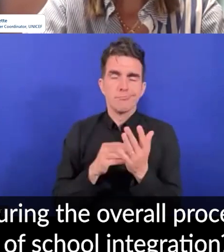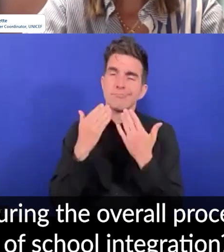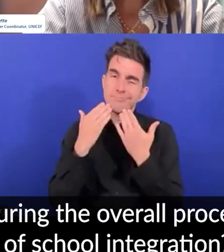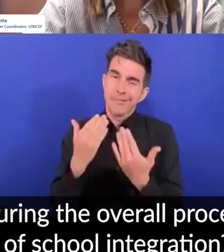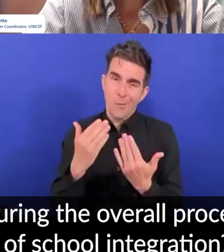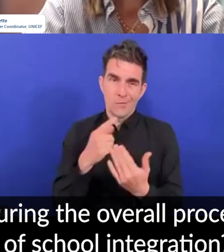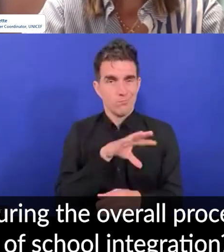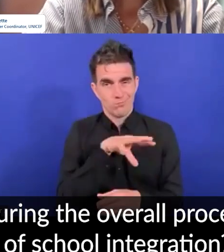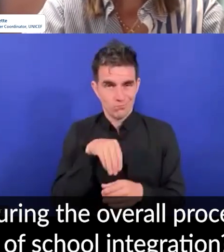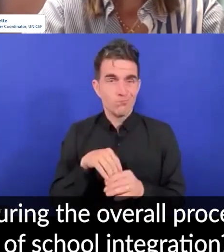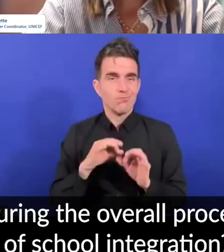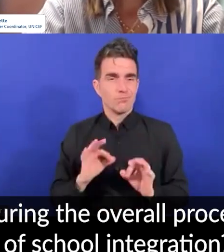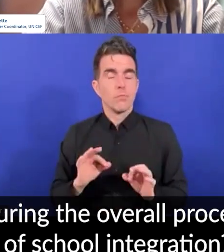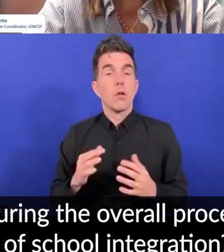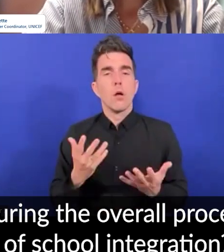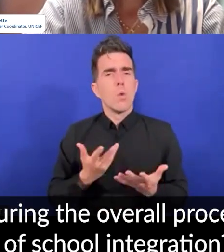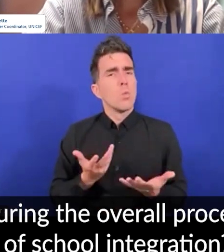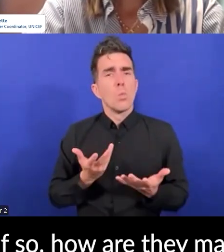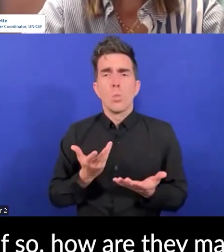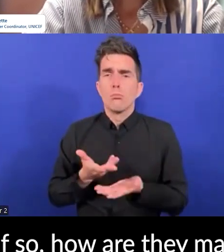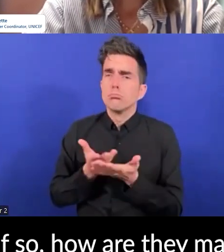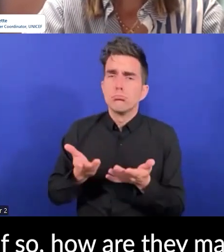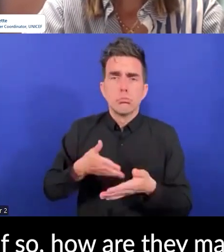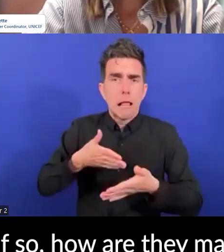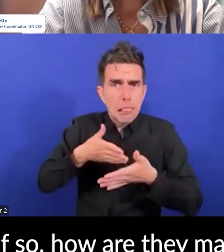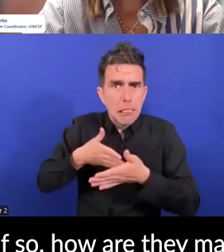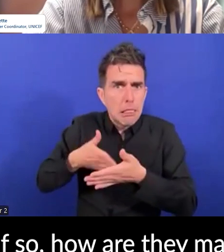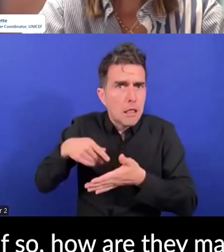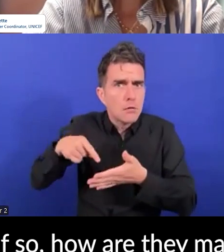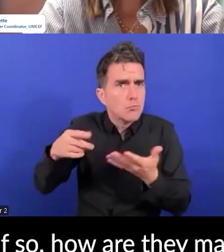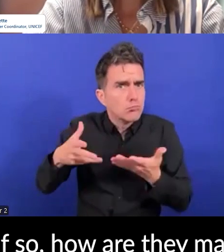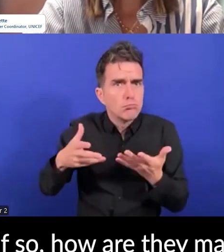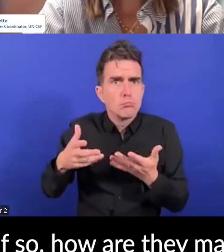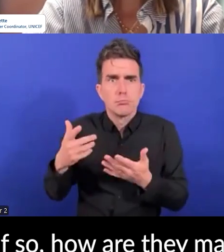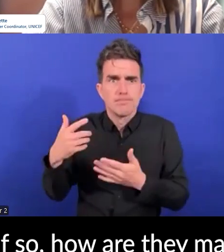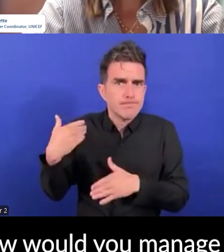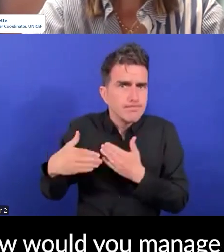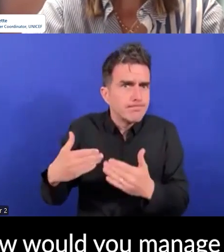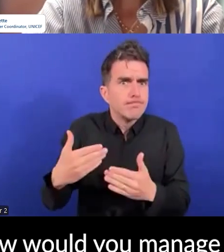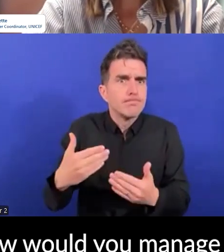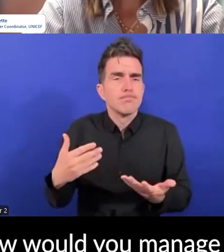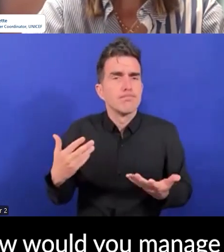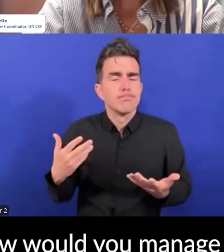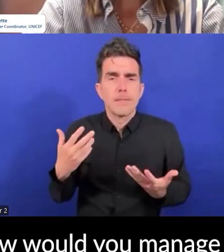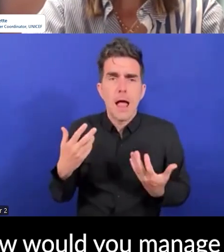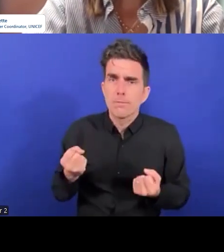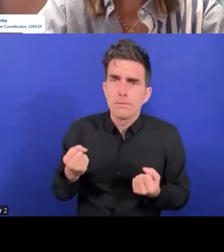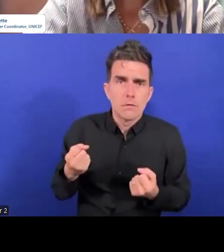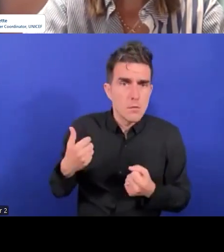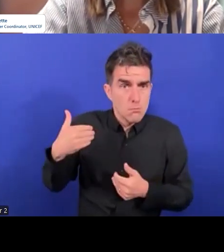overall process of school integration? And if so, how are they managed, or how would you manage